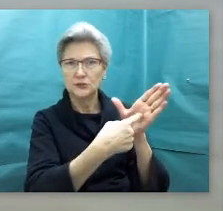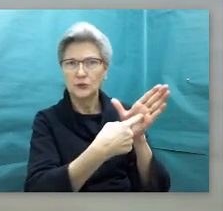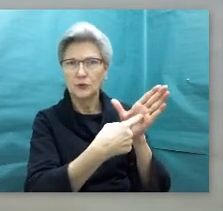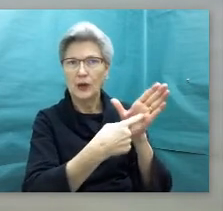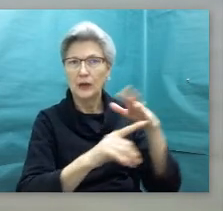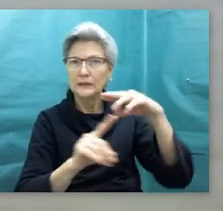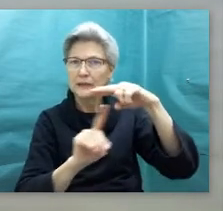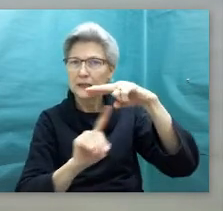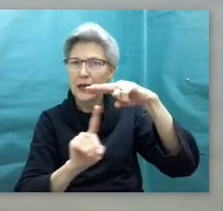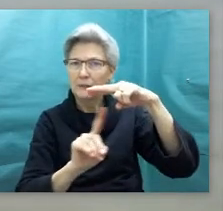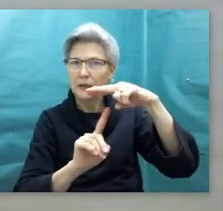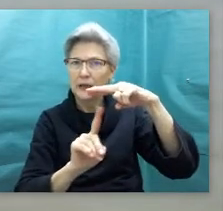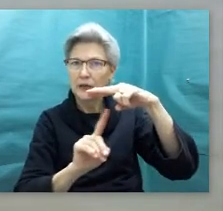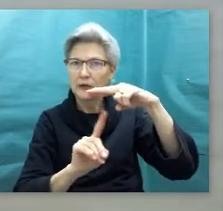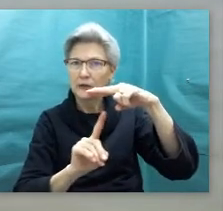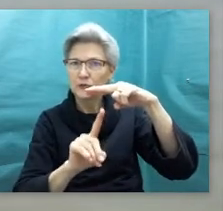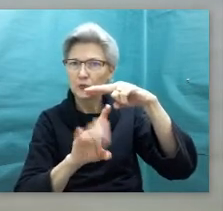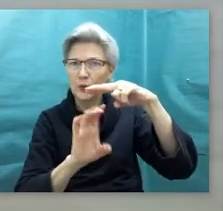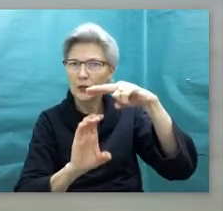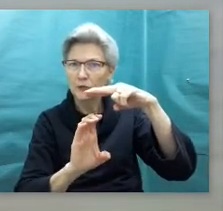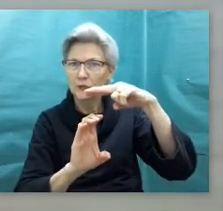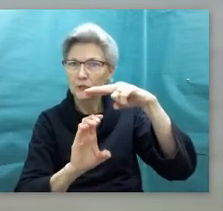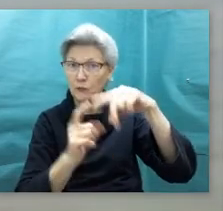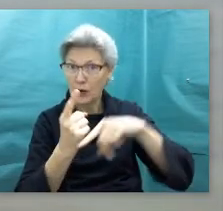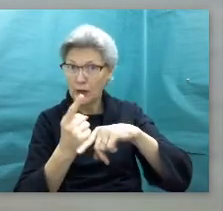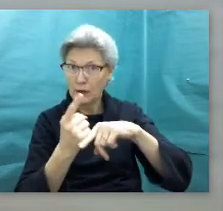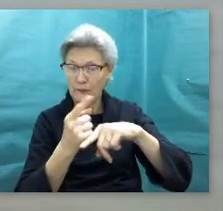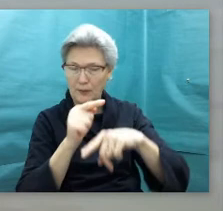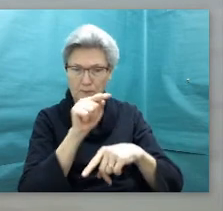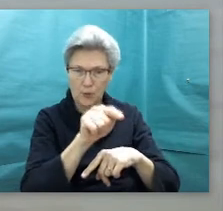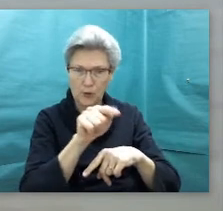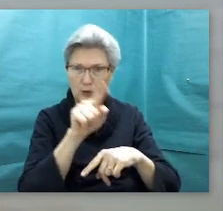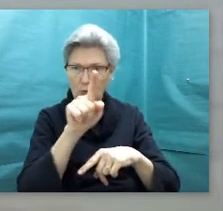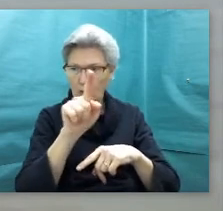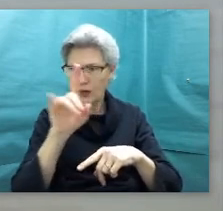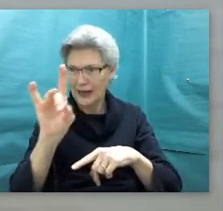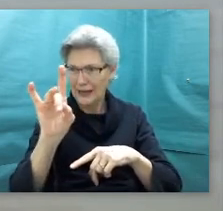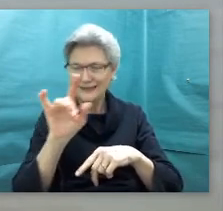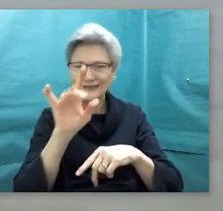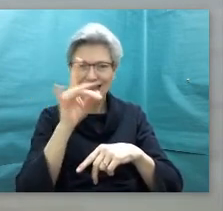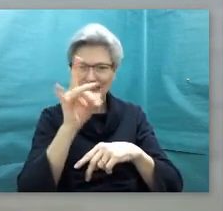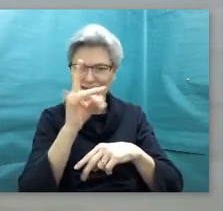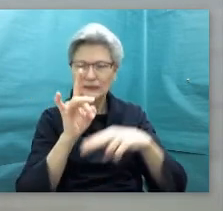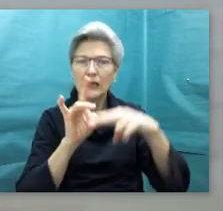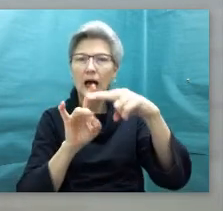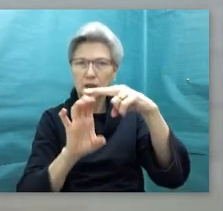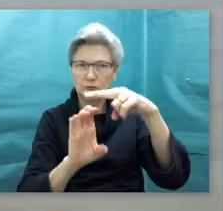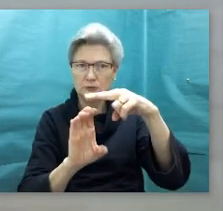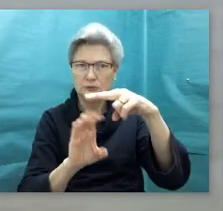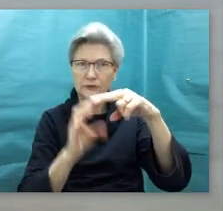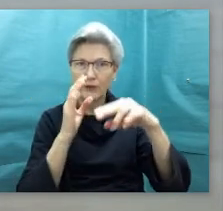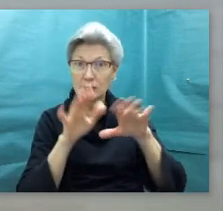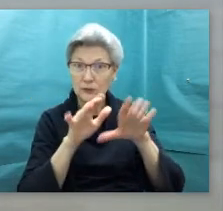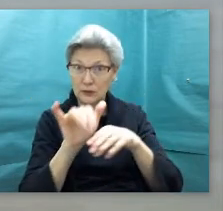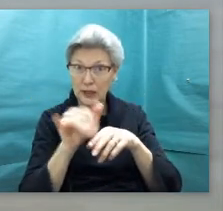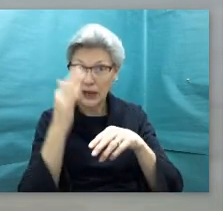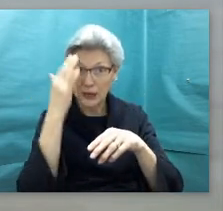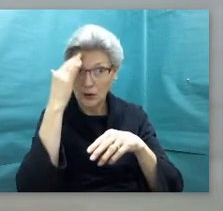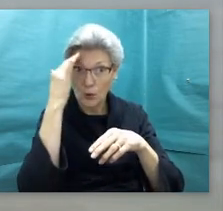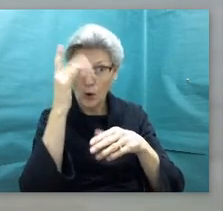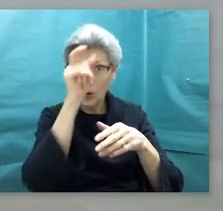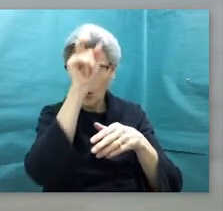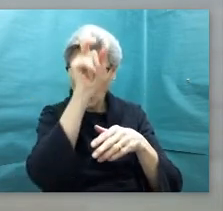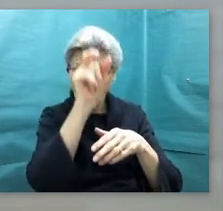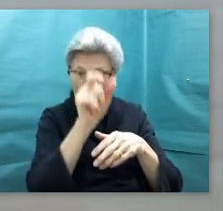denominator is 100, right? I'm thinking 18/100ths. So if I do that, I know that one whole